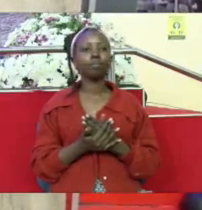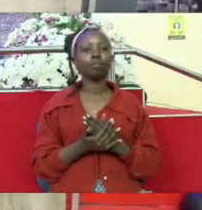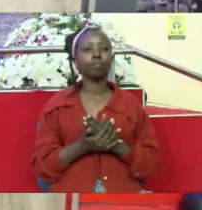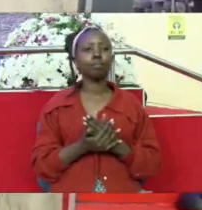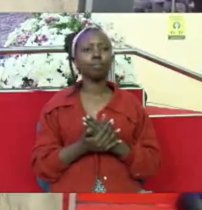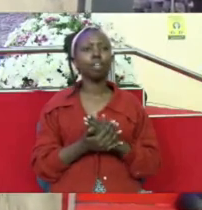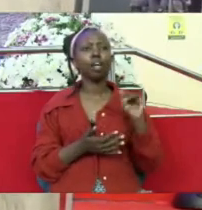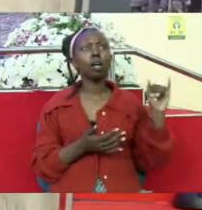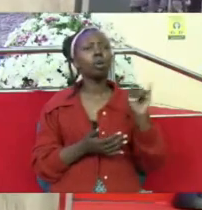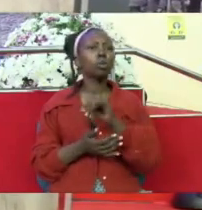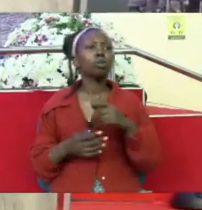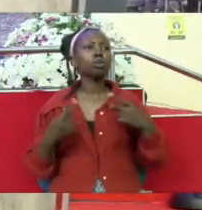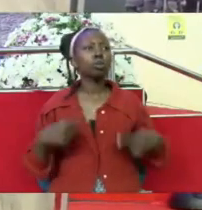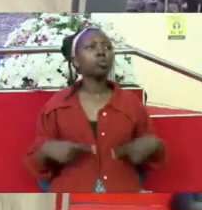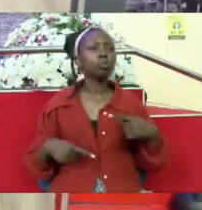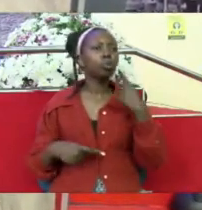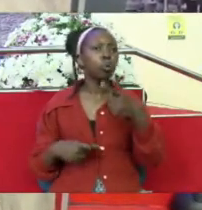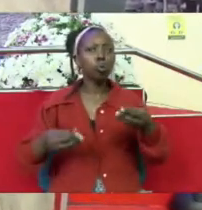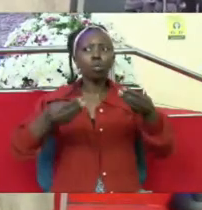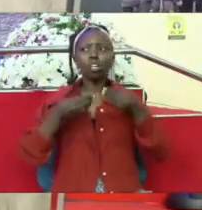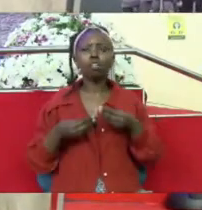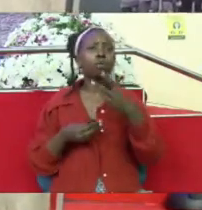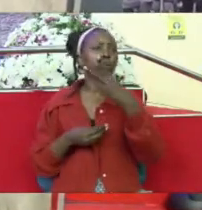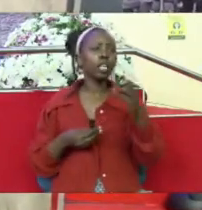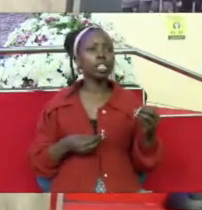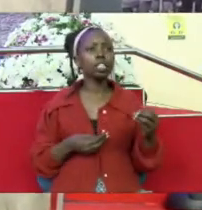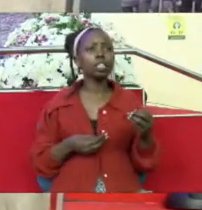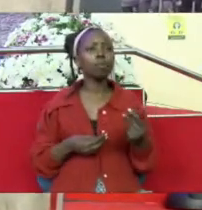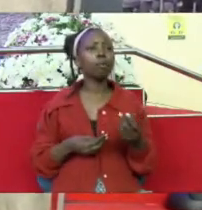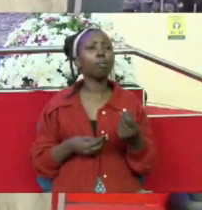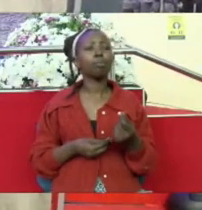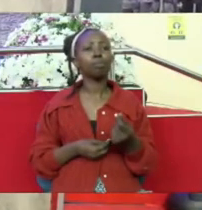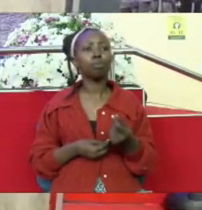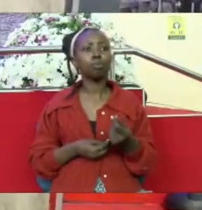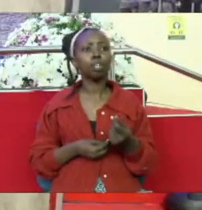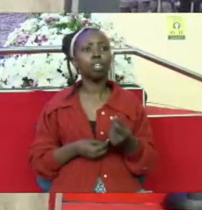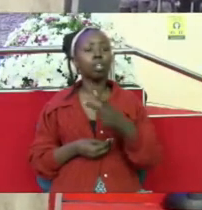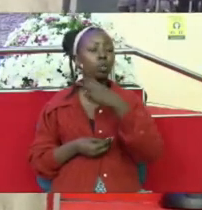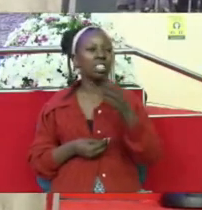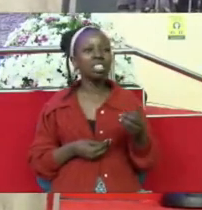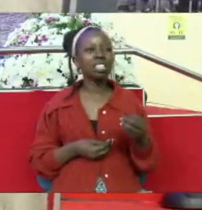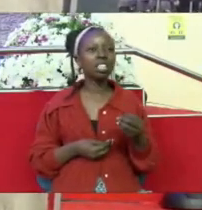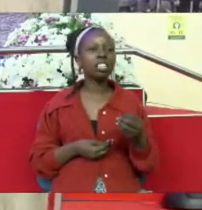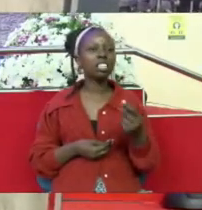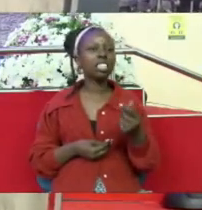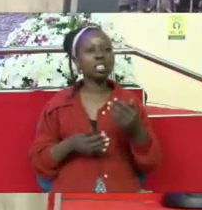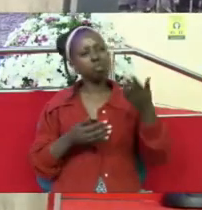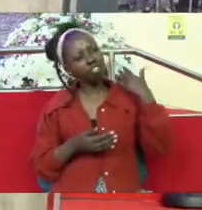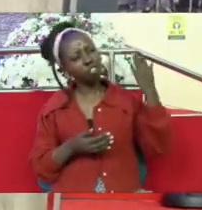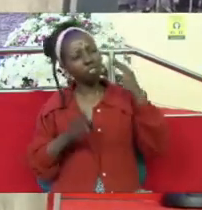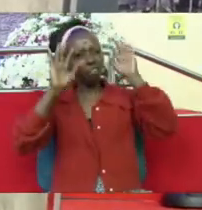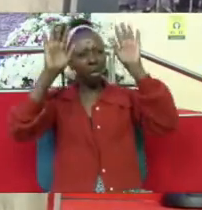Wale watu walinipatia 20 shillings. Those who gave me 20 shillings. When 20 shillings meant a lot. Wakati shilingi 20 ilikuwa ni ya maana sana.